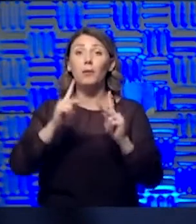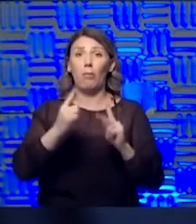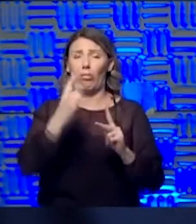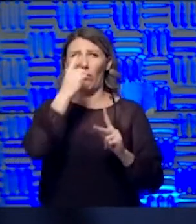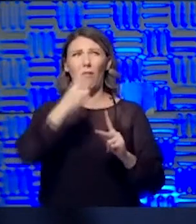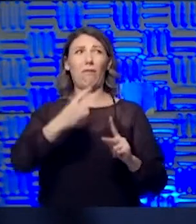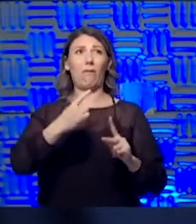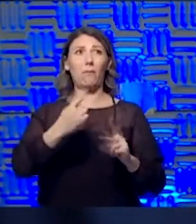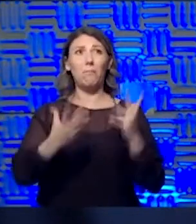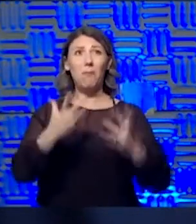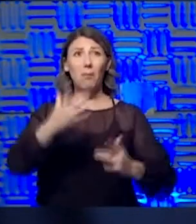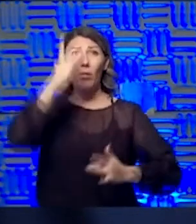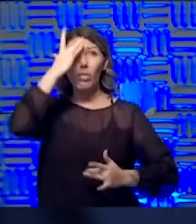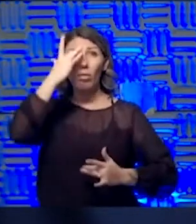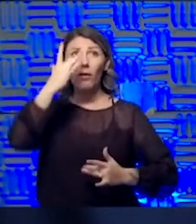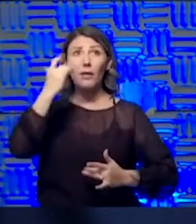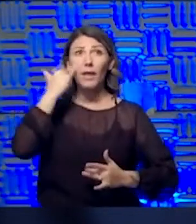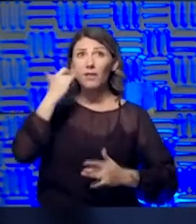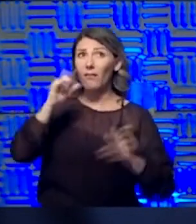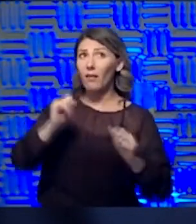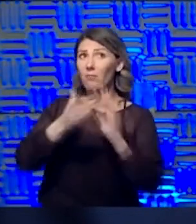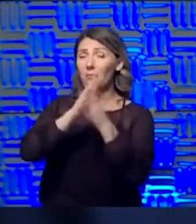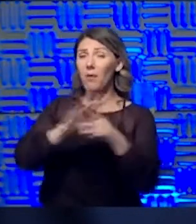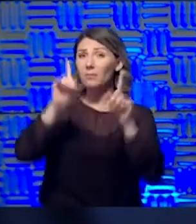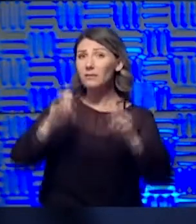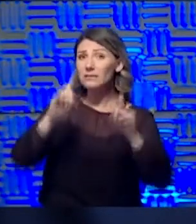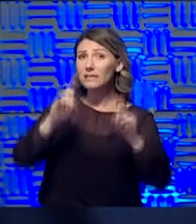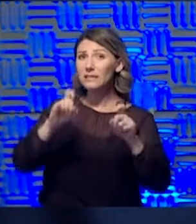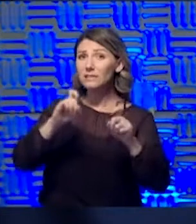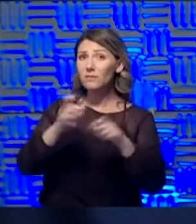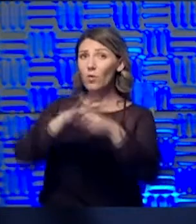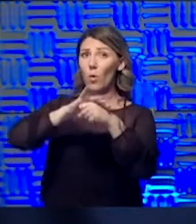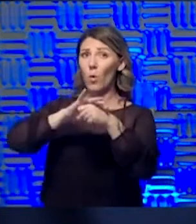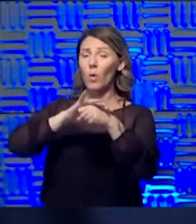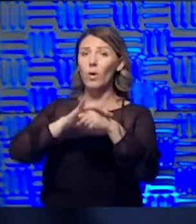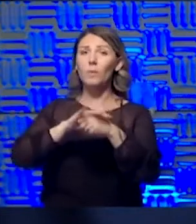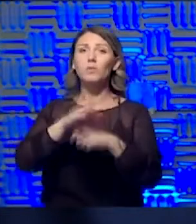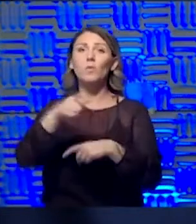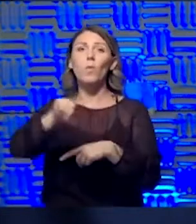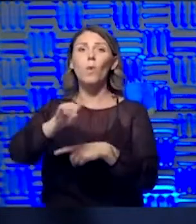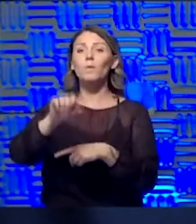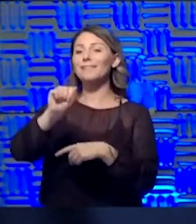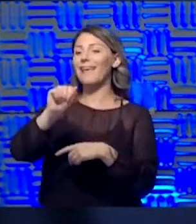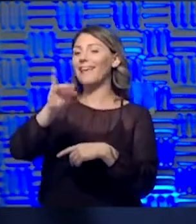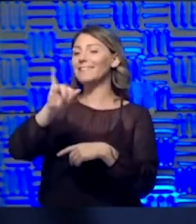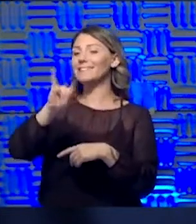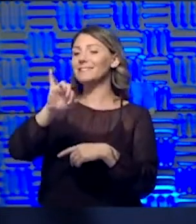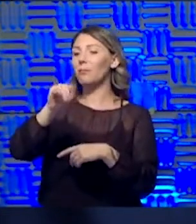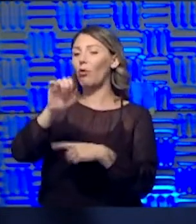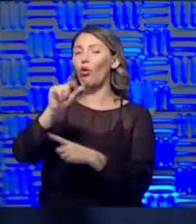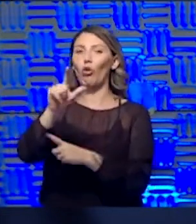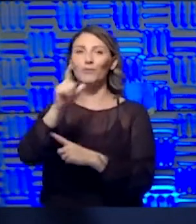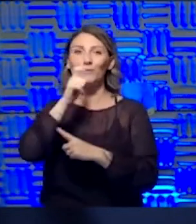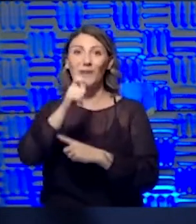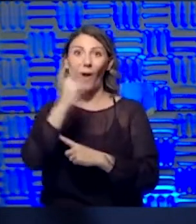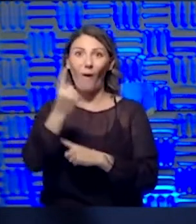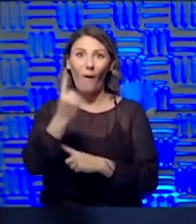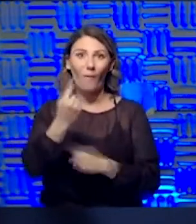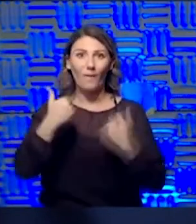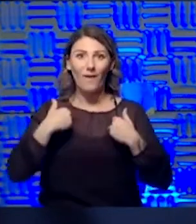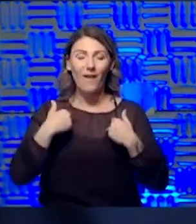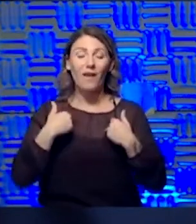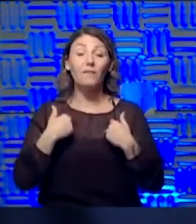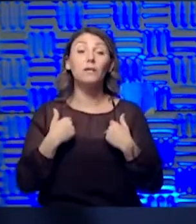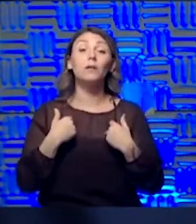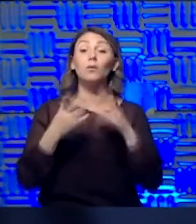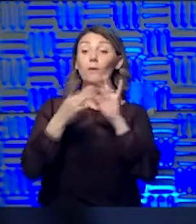ill, to see if they can get tested for COVID. So we're really aware of those atypical symptoms and presentations. The other thing, as far as antibody testing, yes,